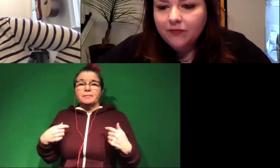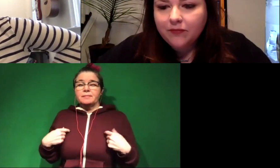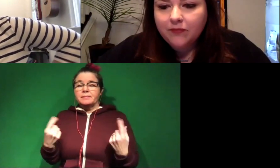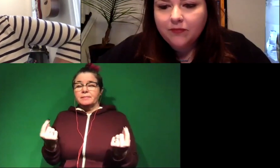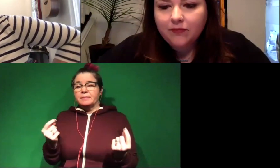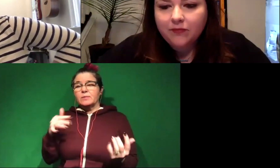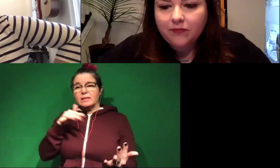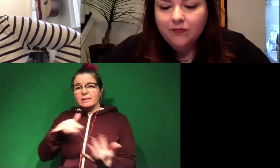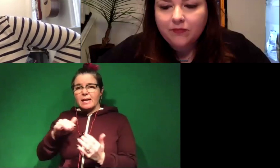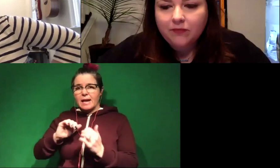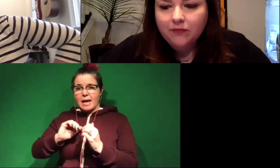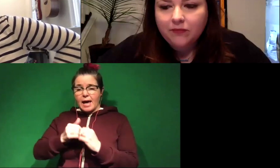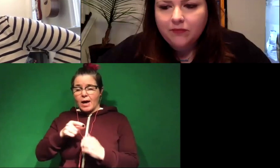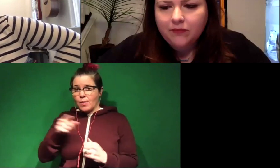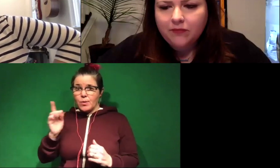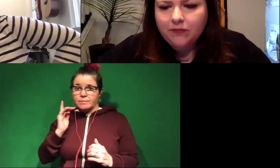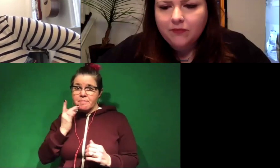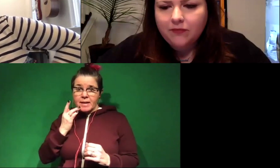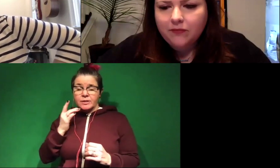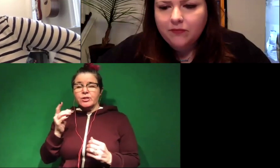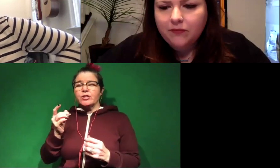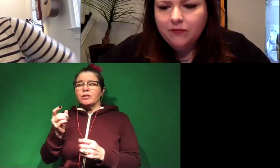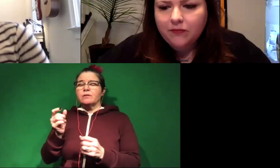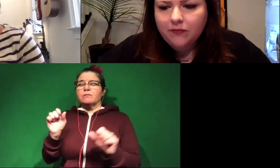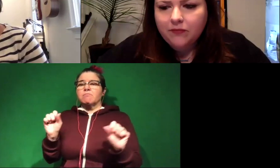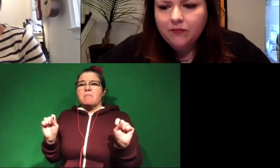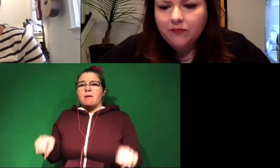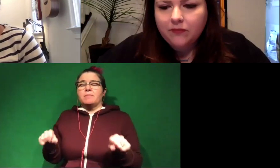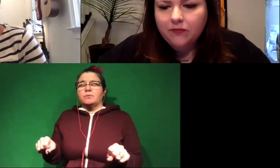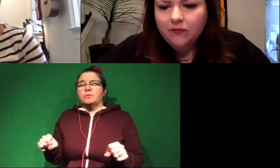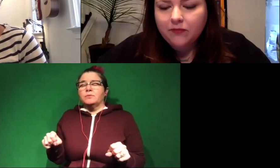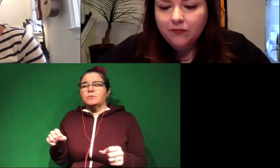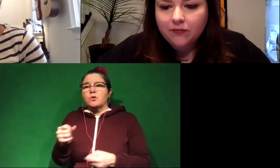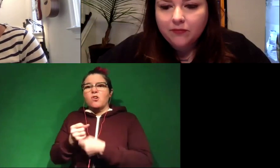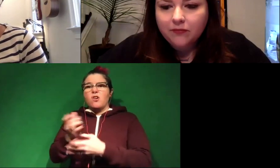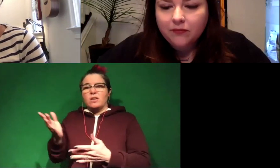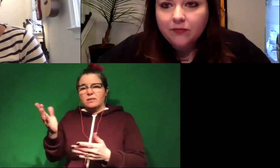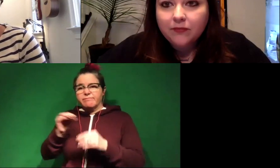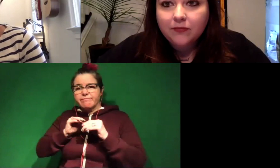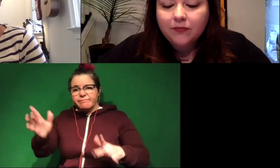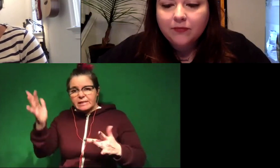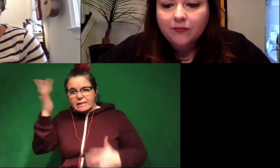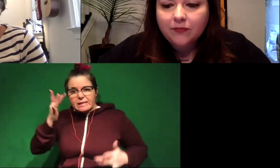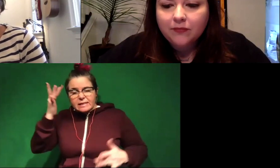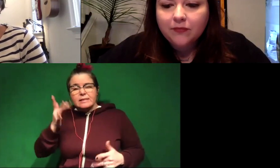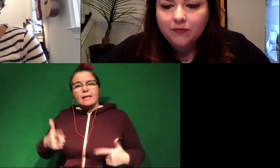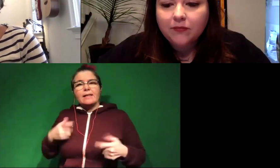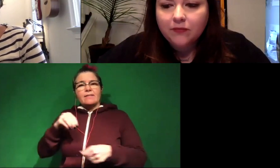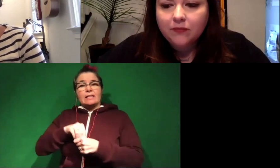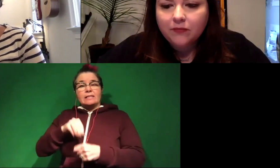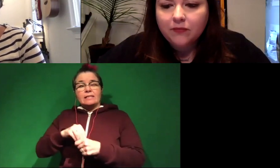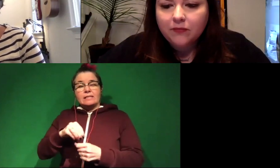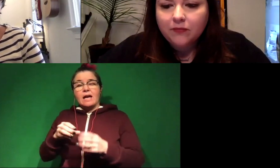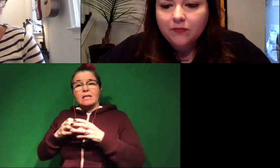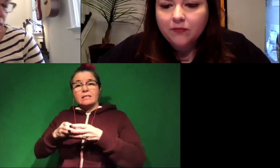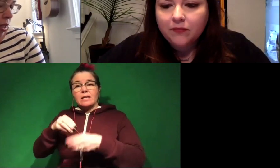how those bacteria were able to cause disease. They live inside cells in your lung, so how